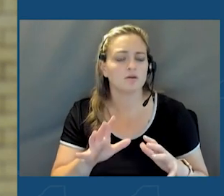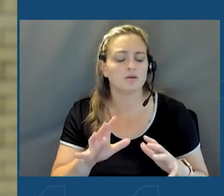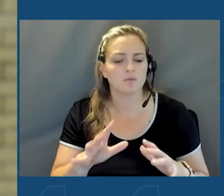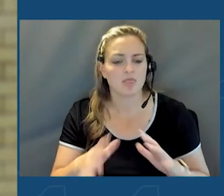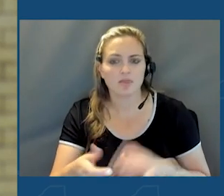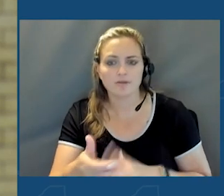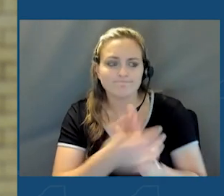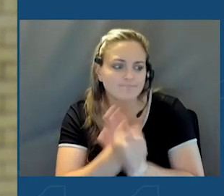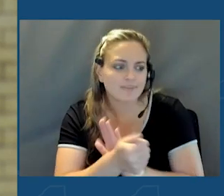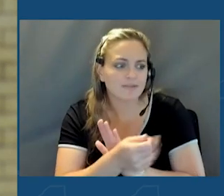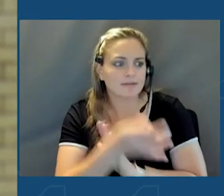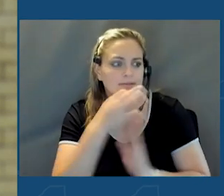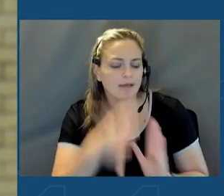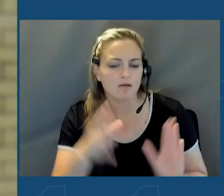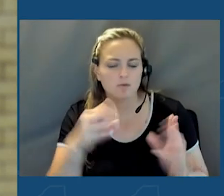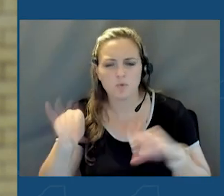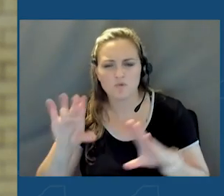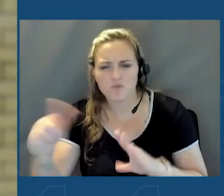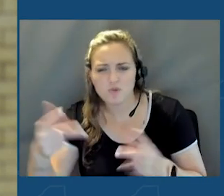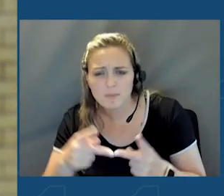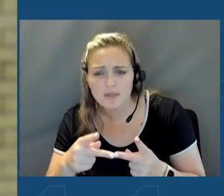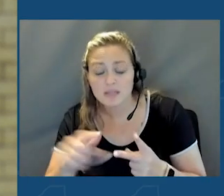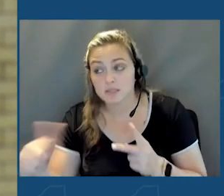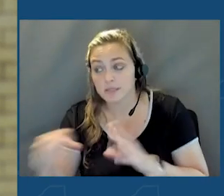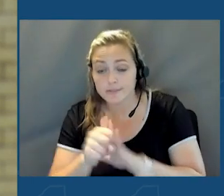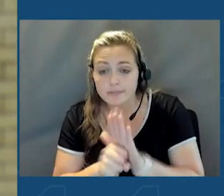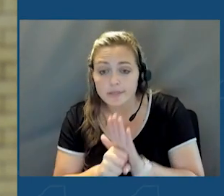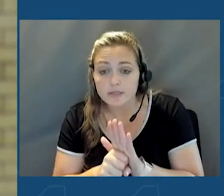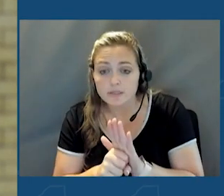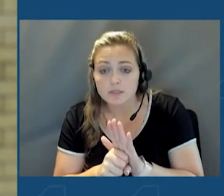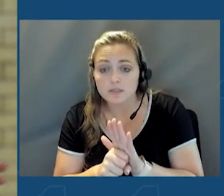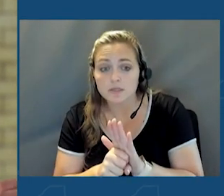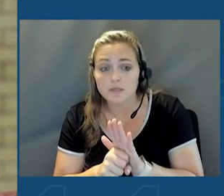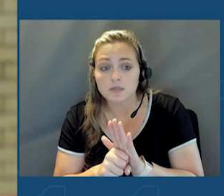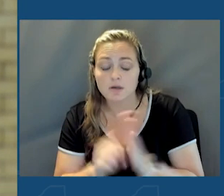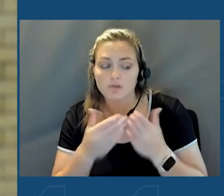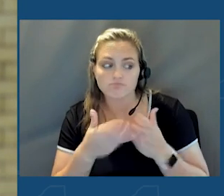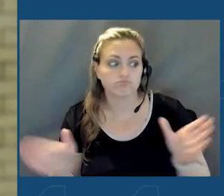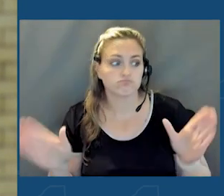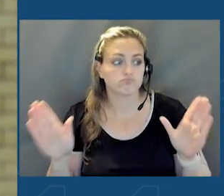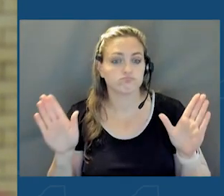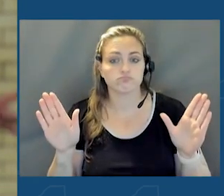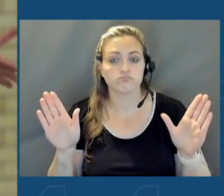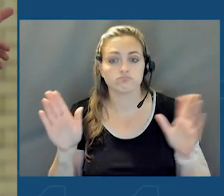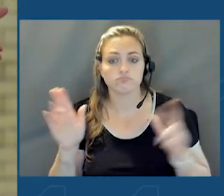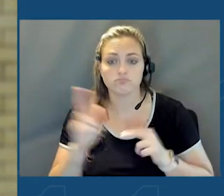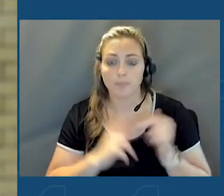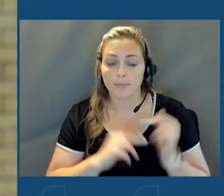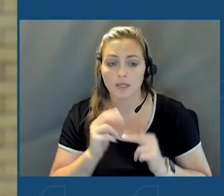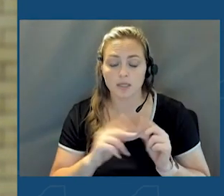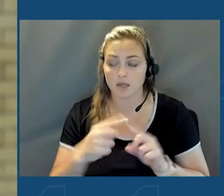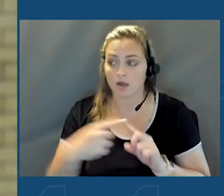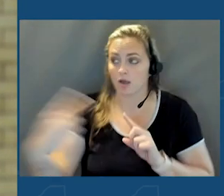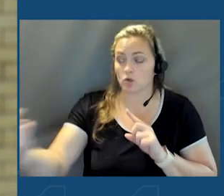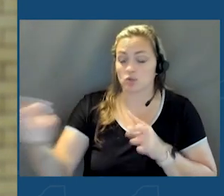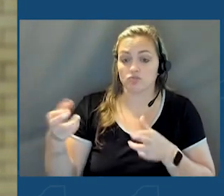elsewhere. And those other states are wide open. They're building just across the river. They're building more,